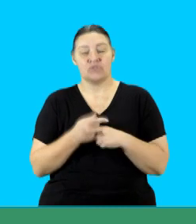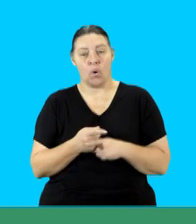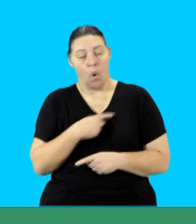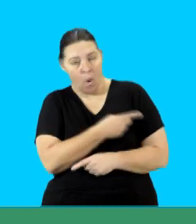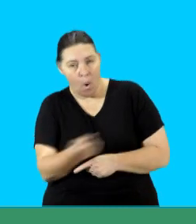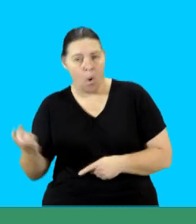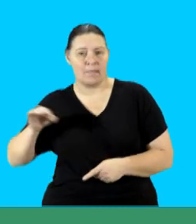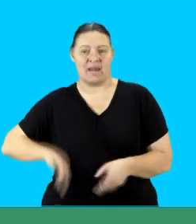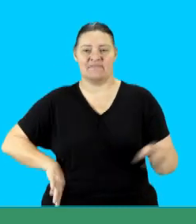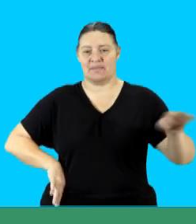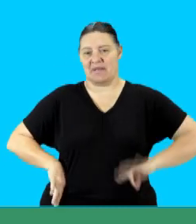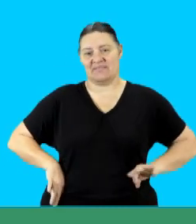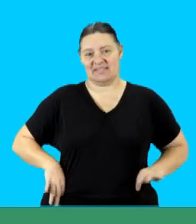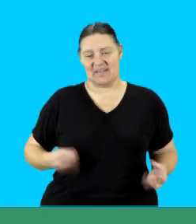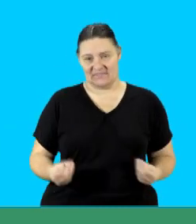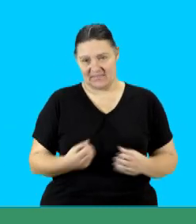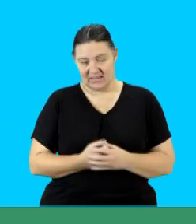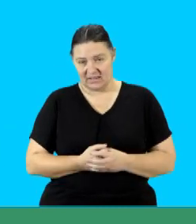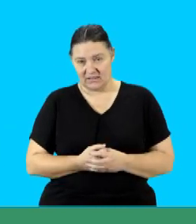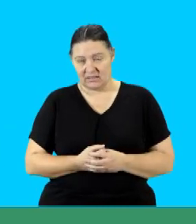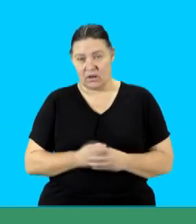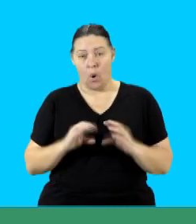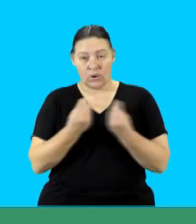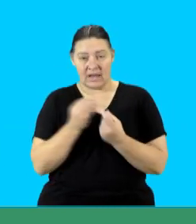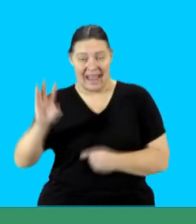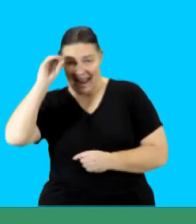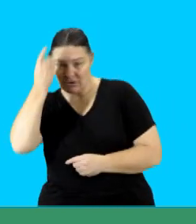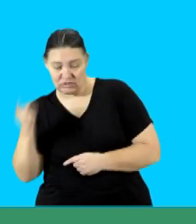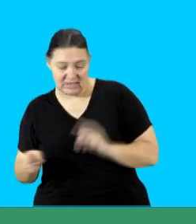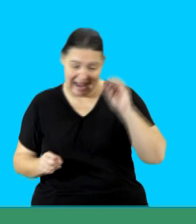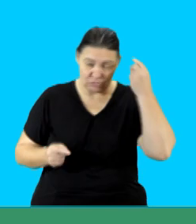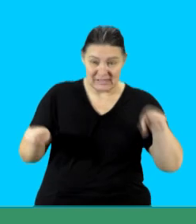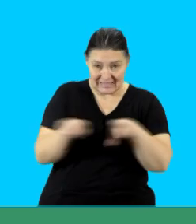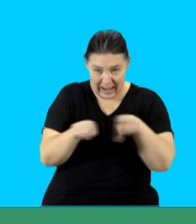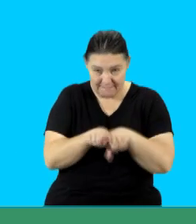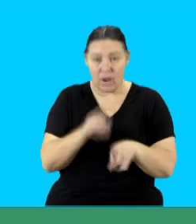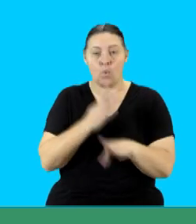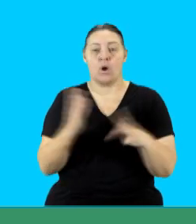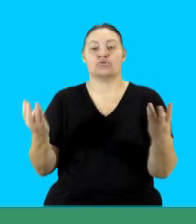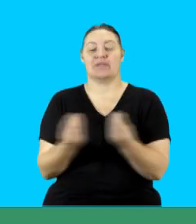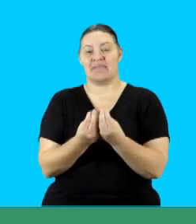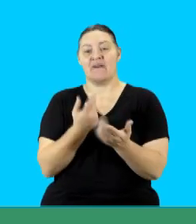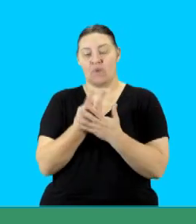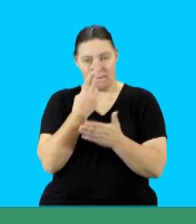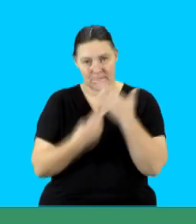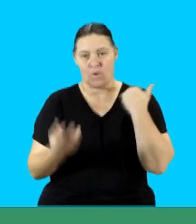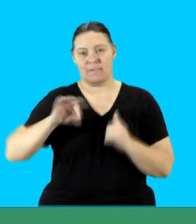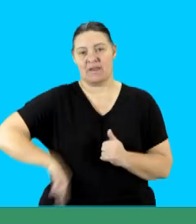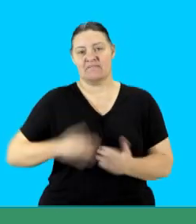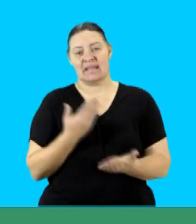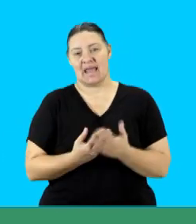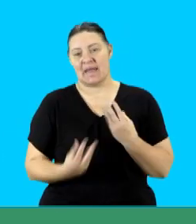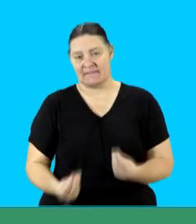the benefit of all of them. Organizations with similar interests choose to work together for the